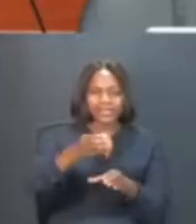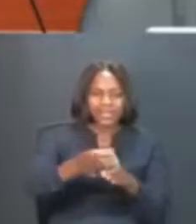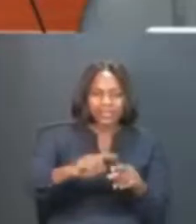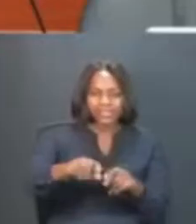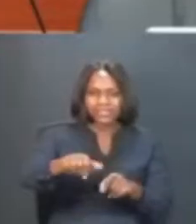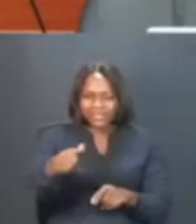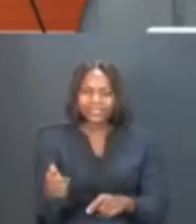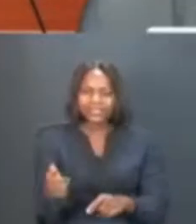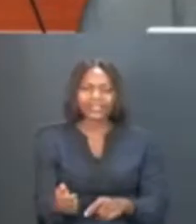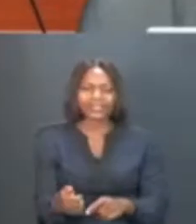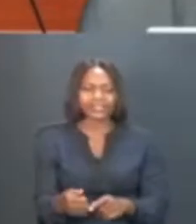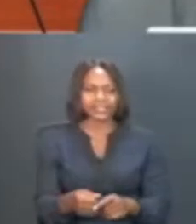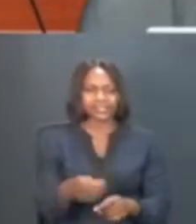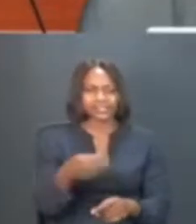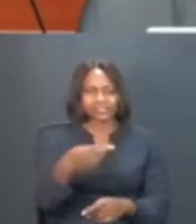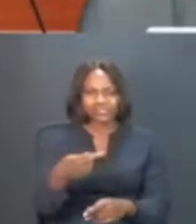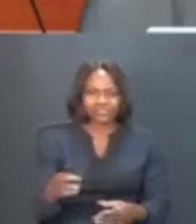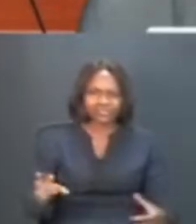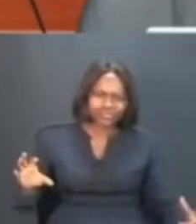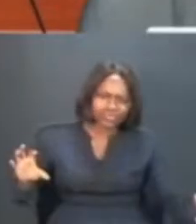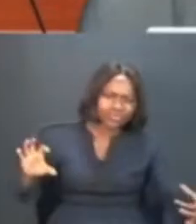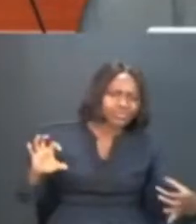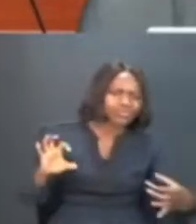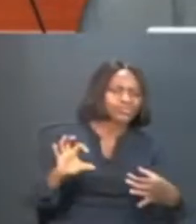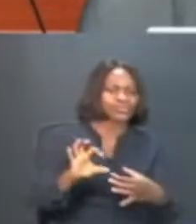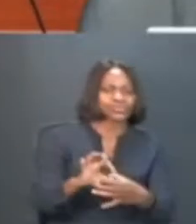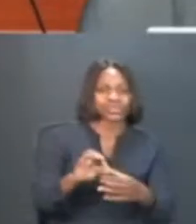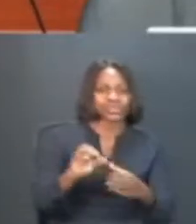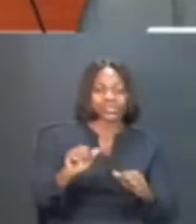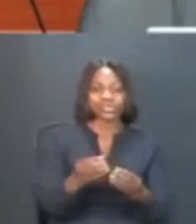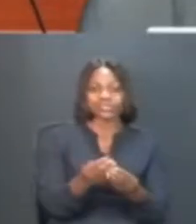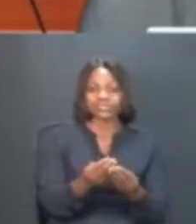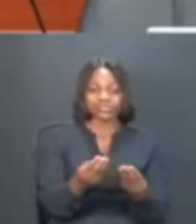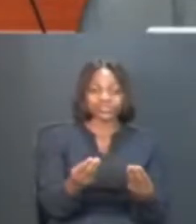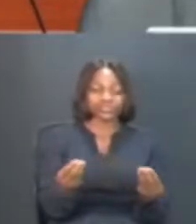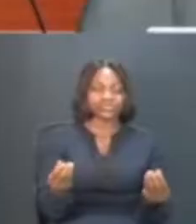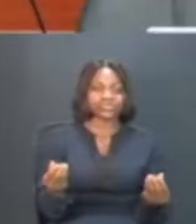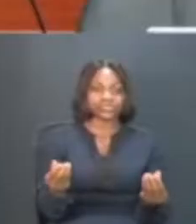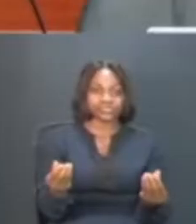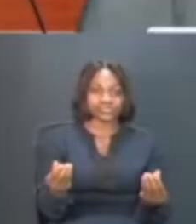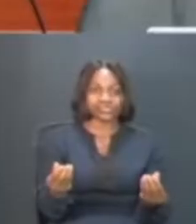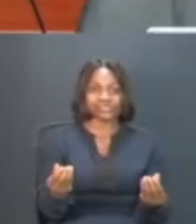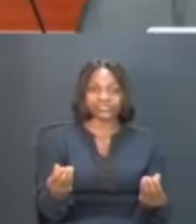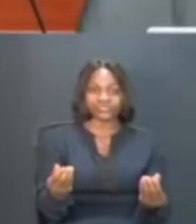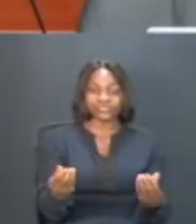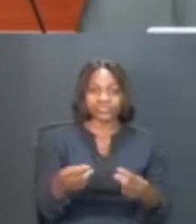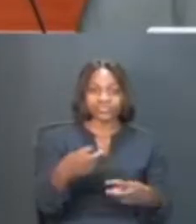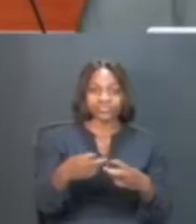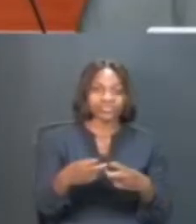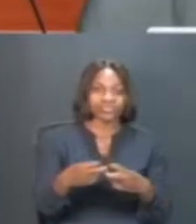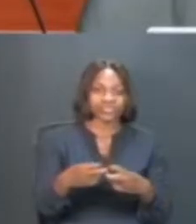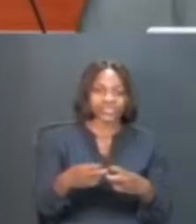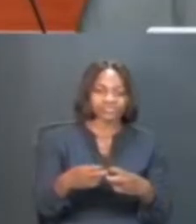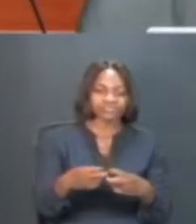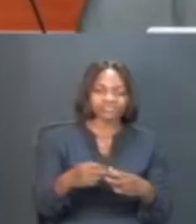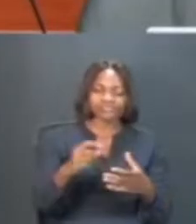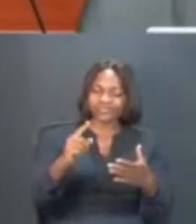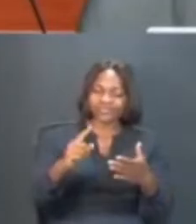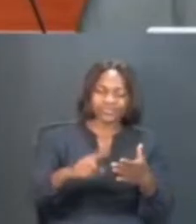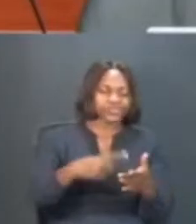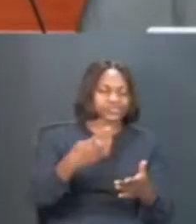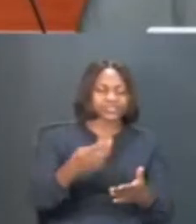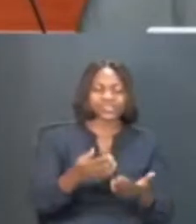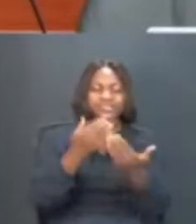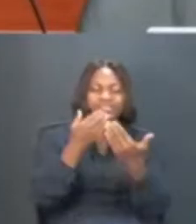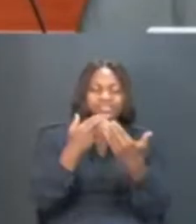to have a pool of resources to help us to deal with this once and for all. Mr. Speaker, thank you, and may you